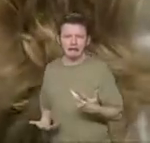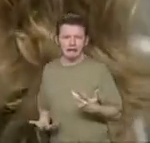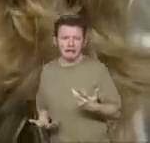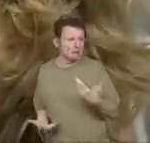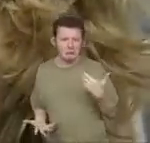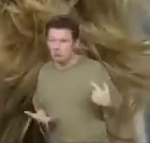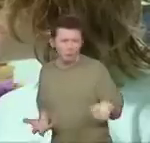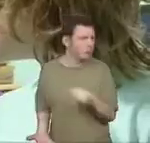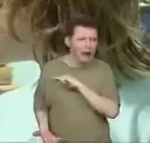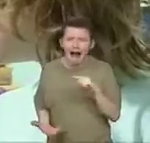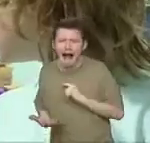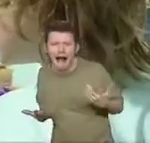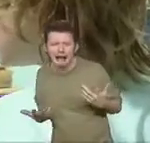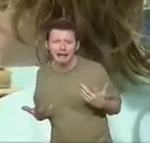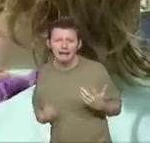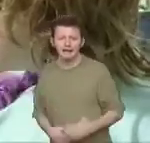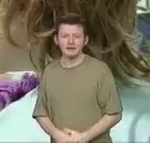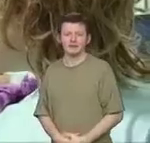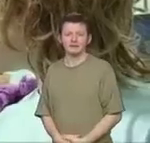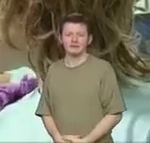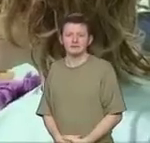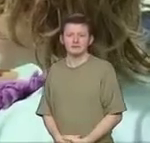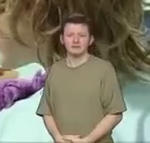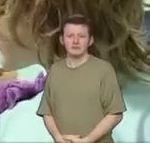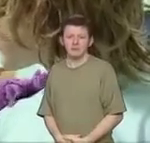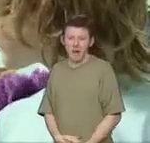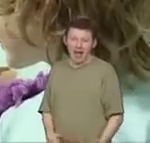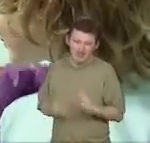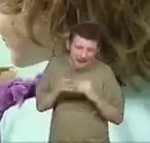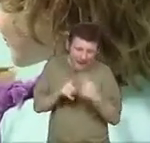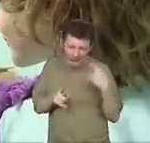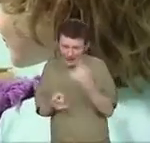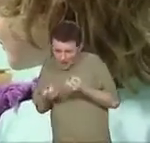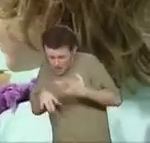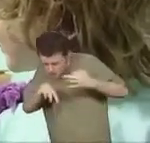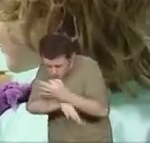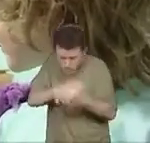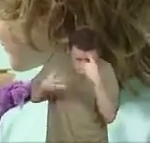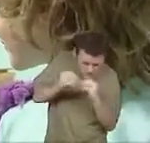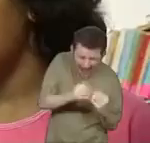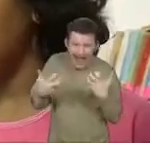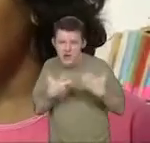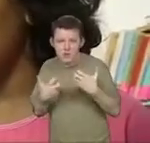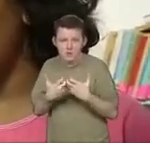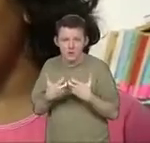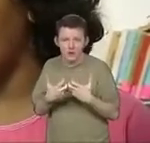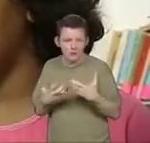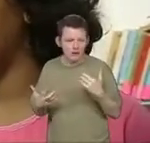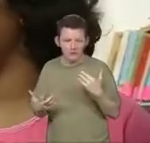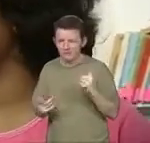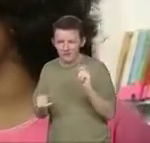But why? Why? Well, Max, because we spend all our time finding things out. But